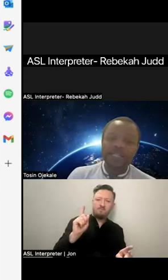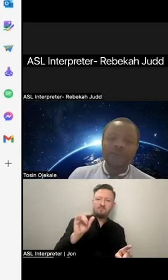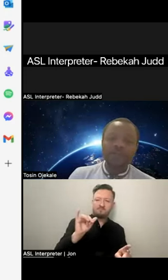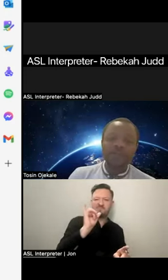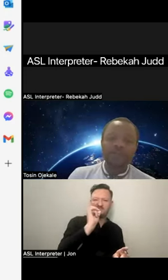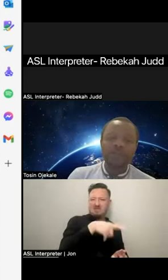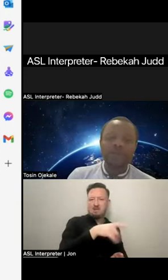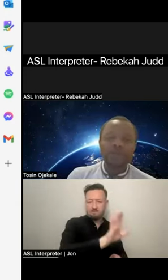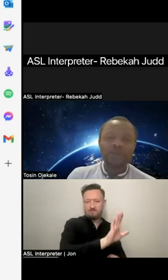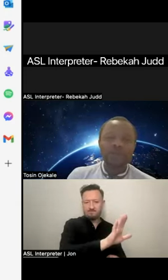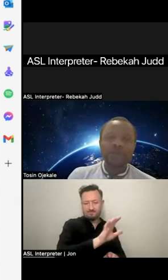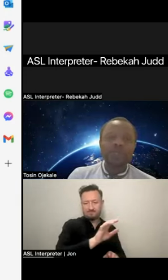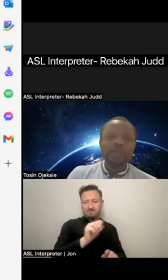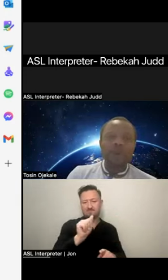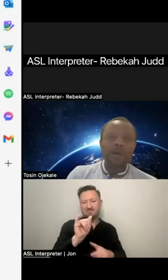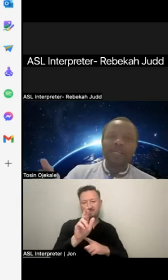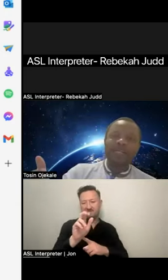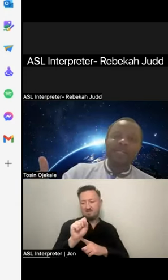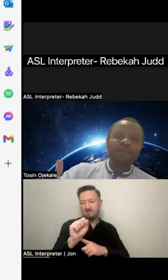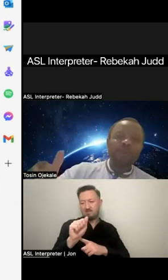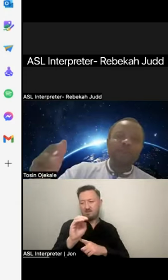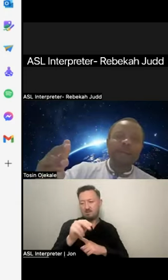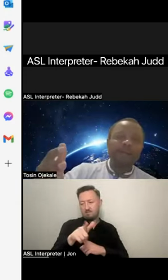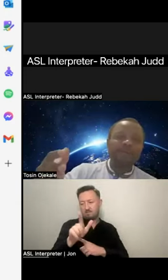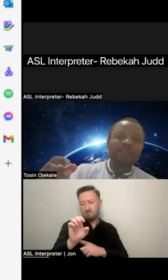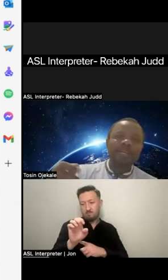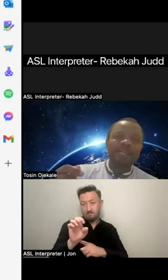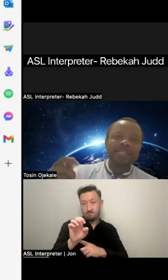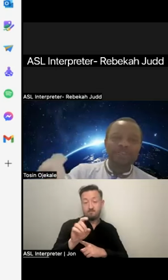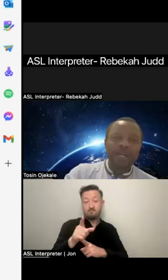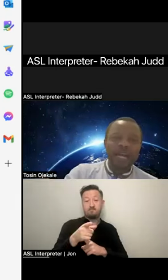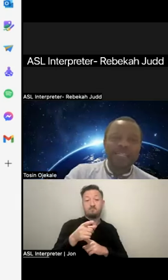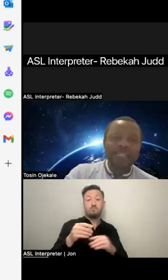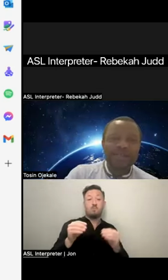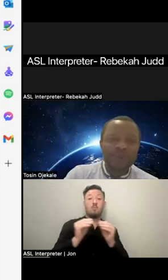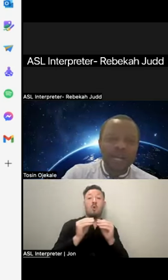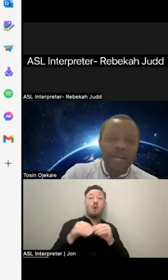sampling is going to do. So the more you move around, the